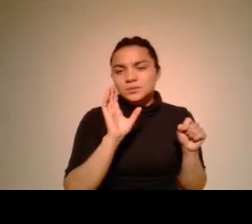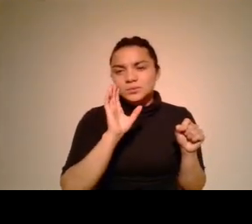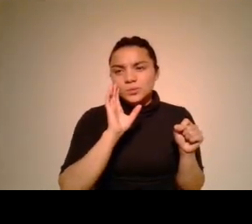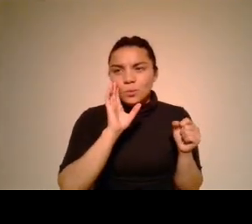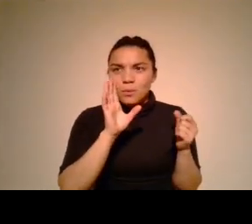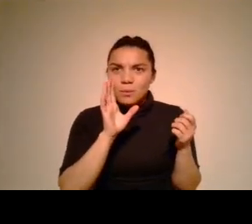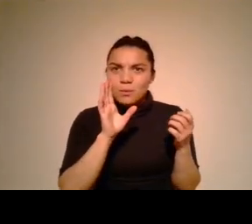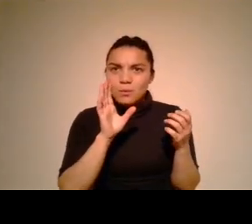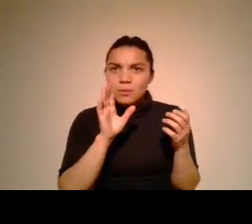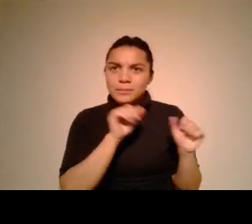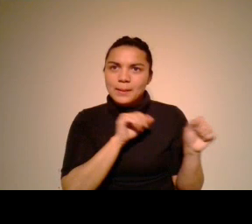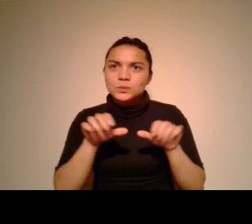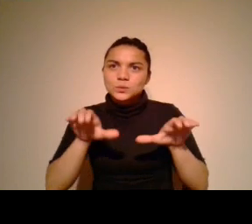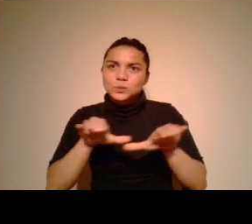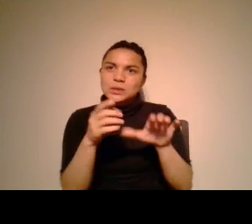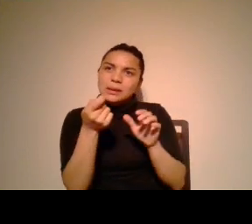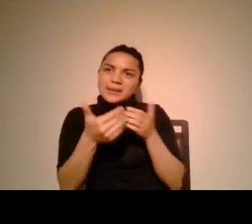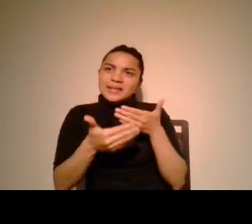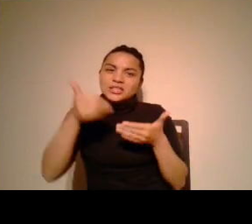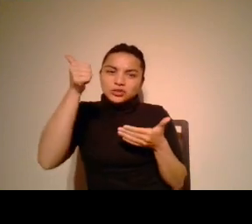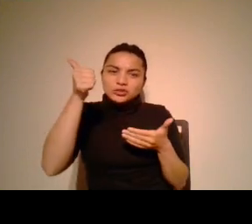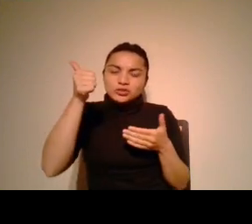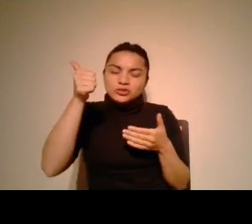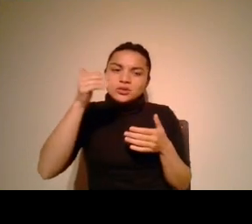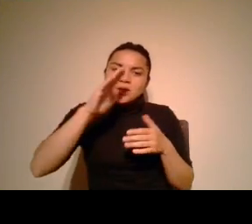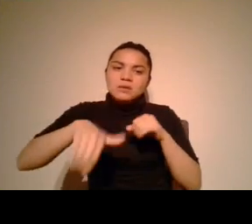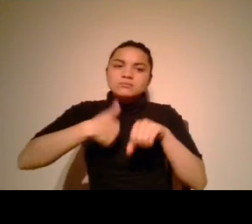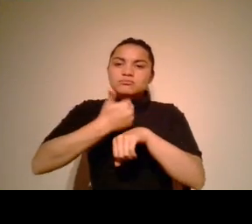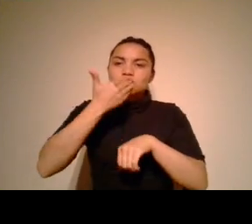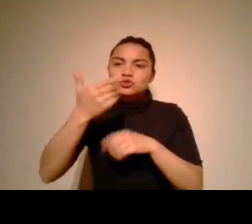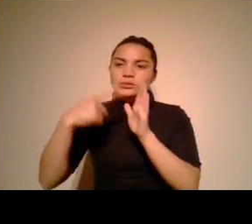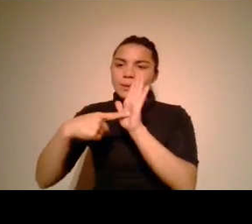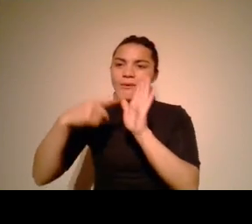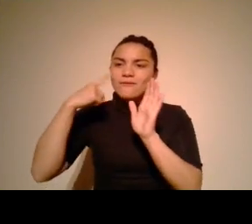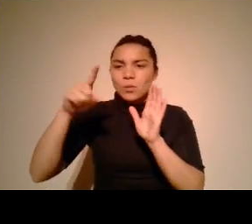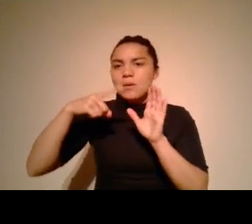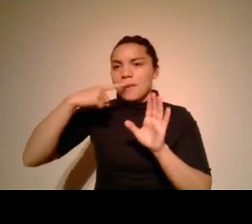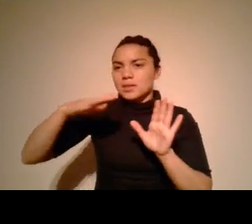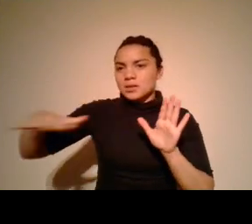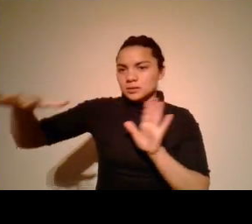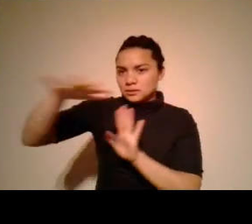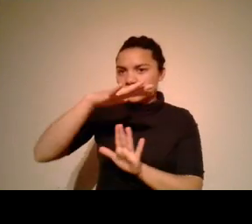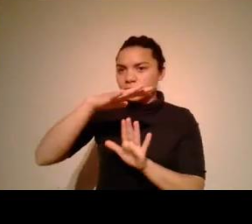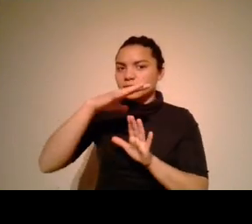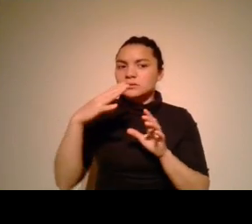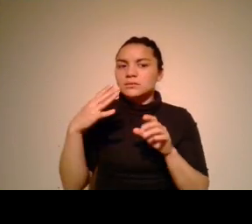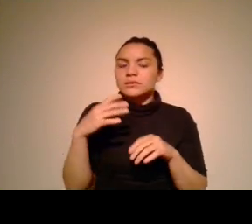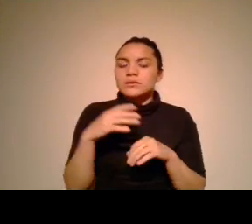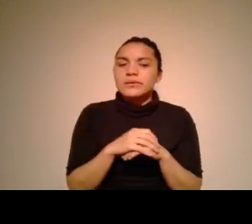linguists setting a good example for the public and talking about it. But I think that,